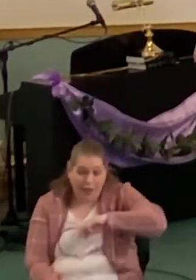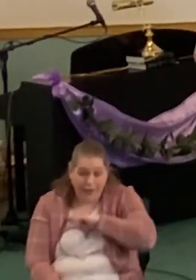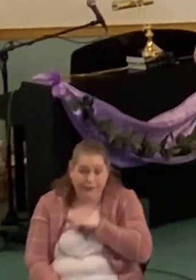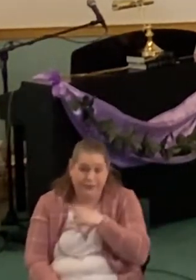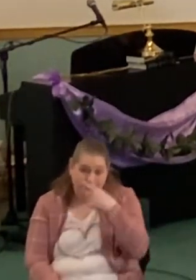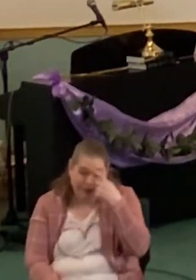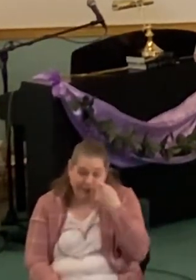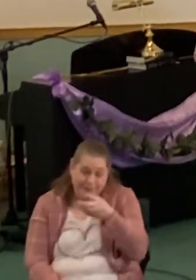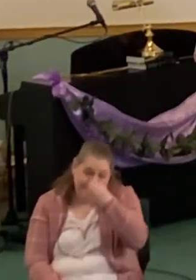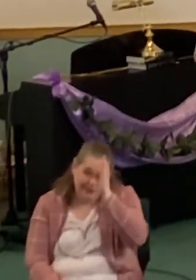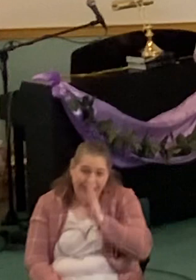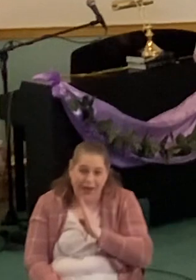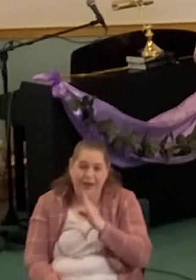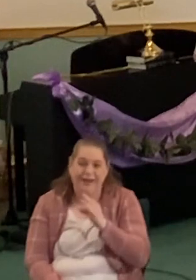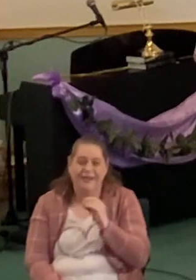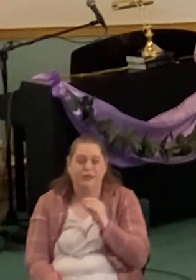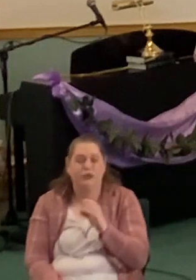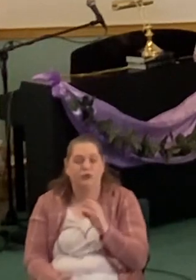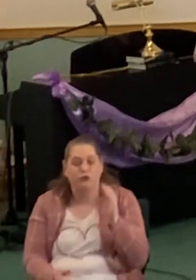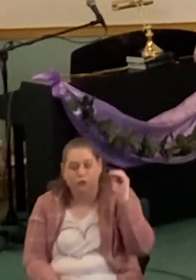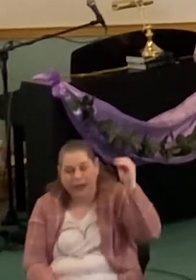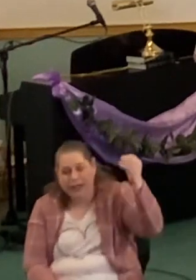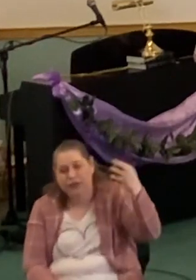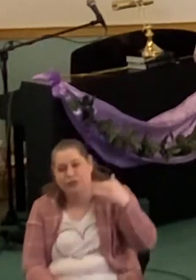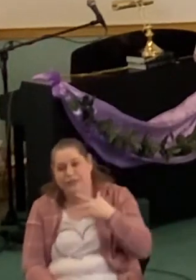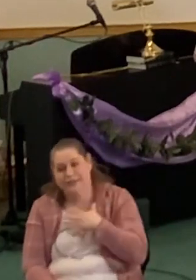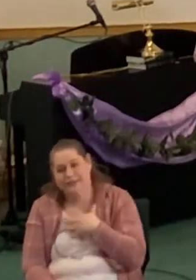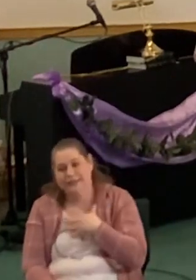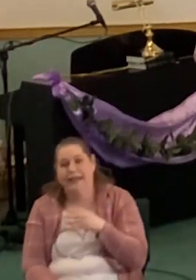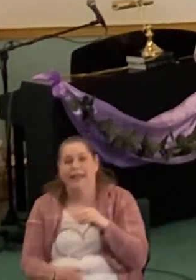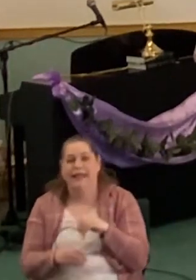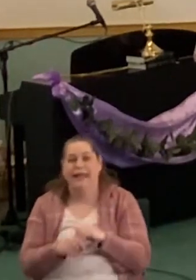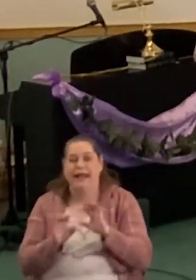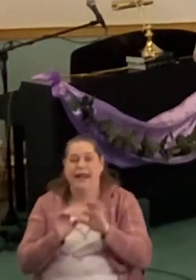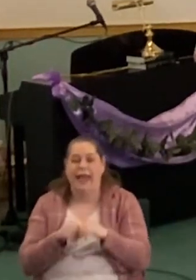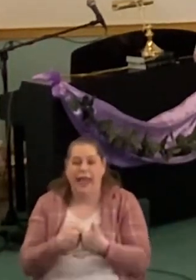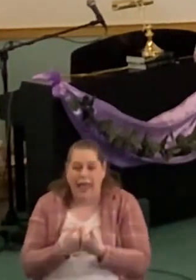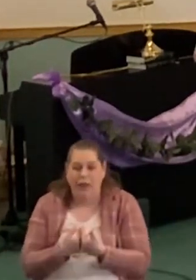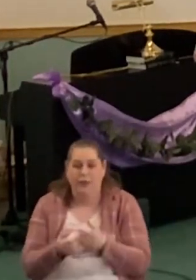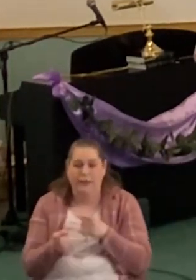how he deals with us in a different way.